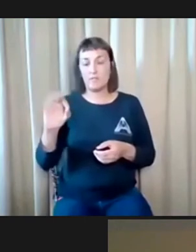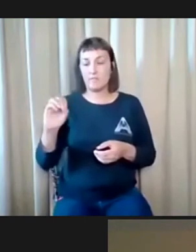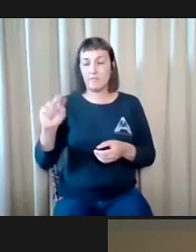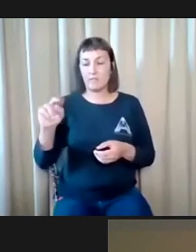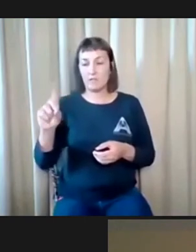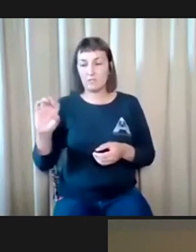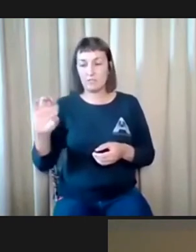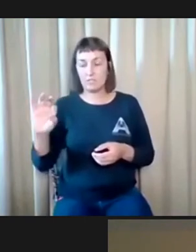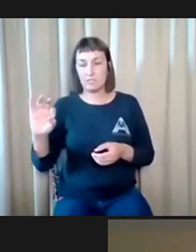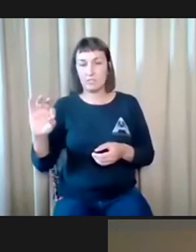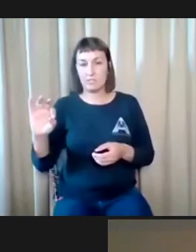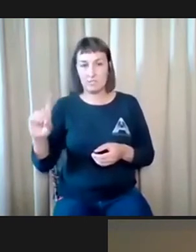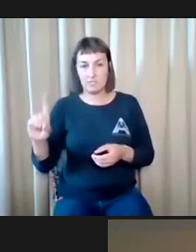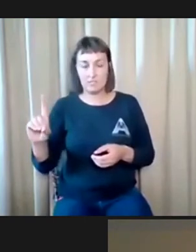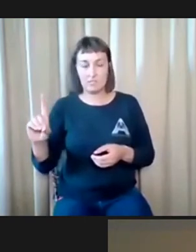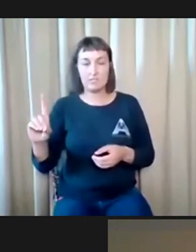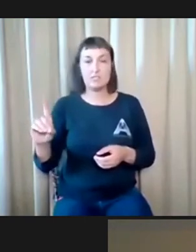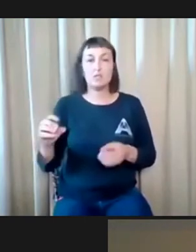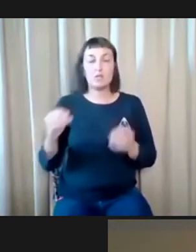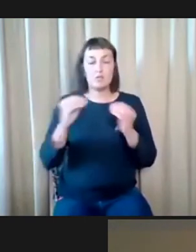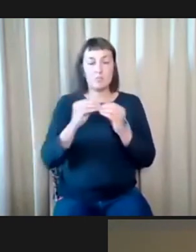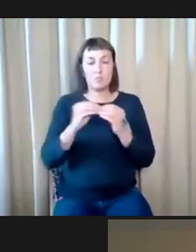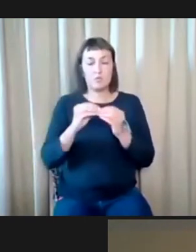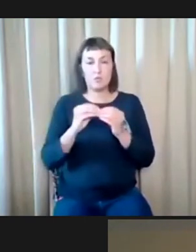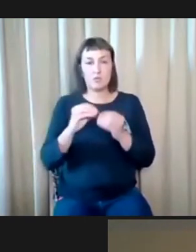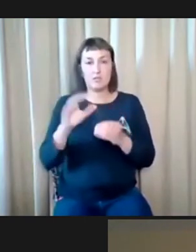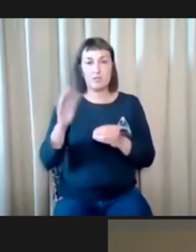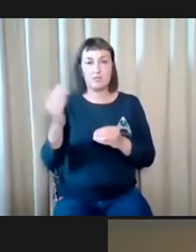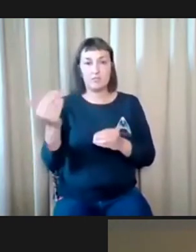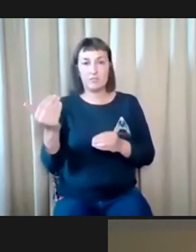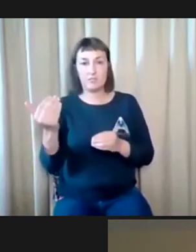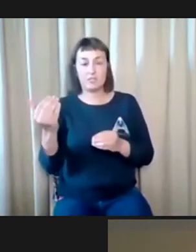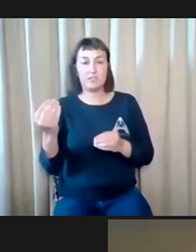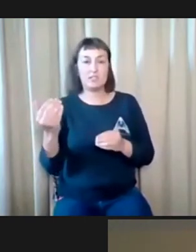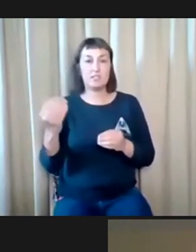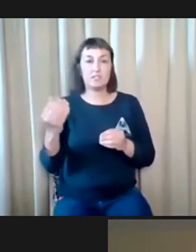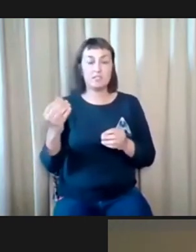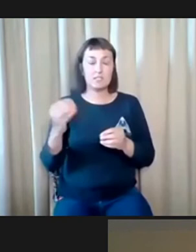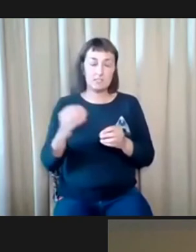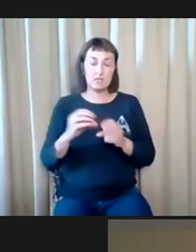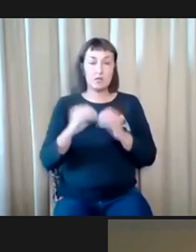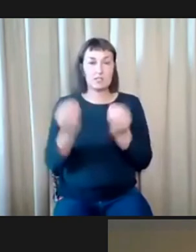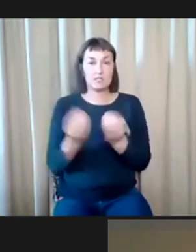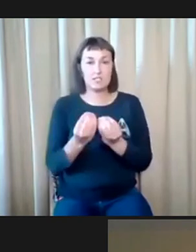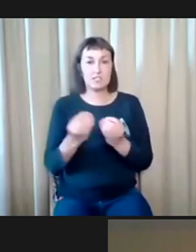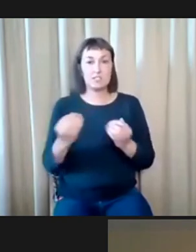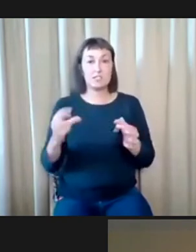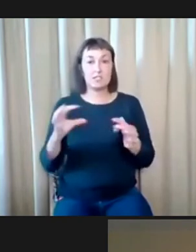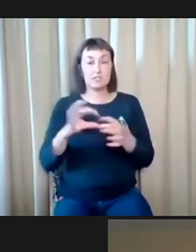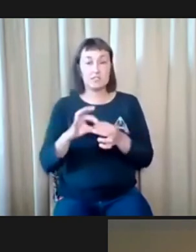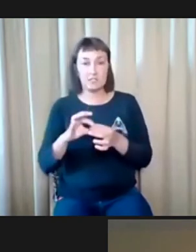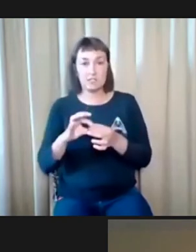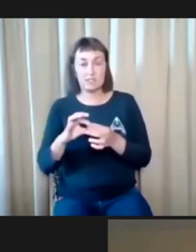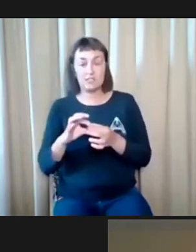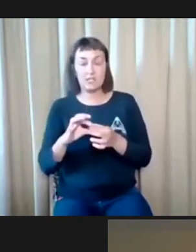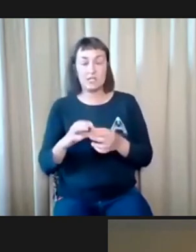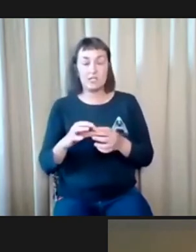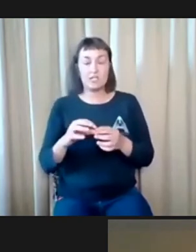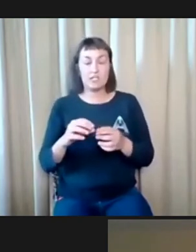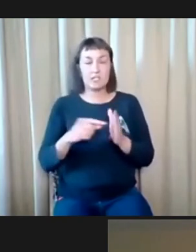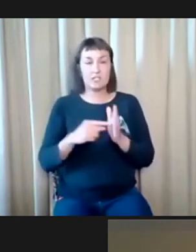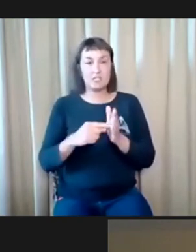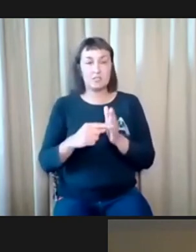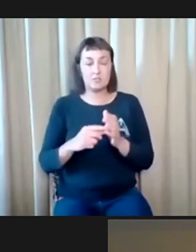we now have more than 50 national and state organizations that are part of it that represent both animal protection and